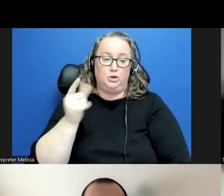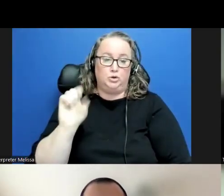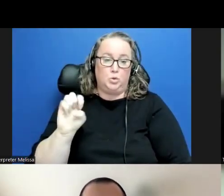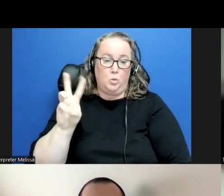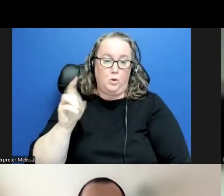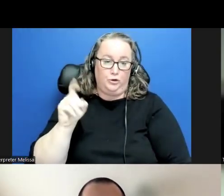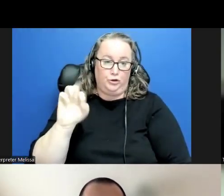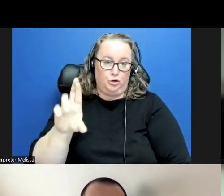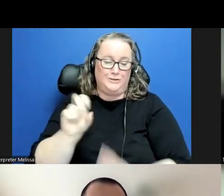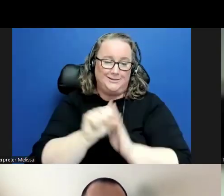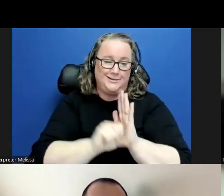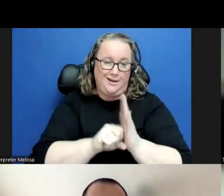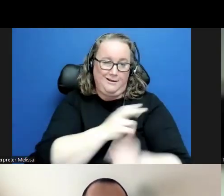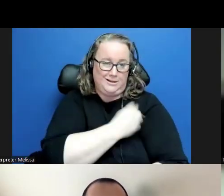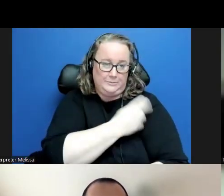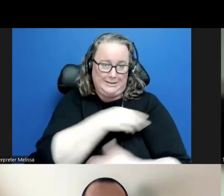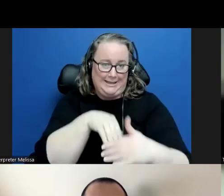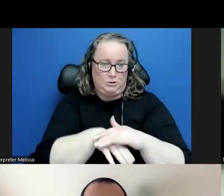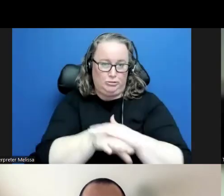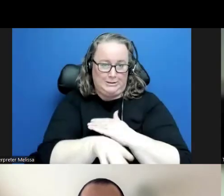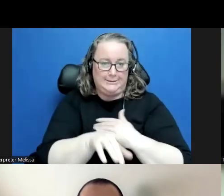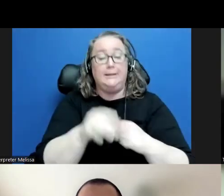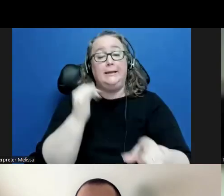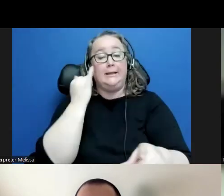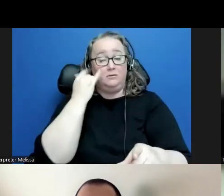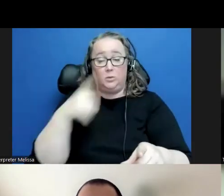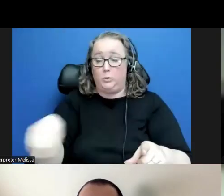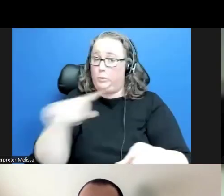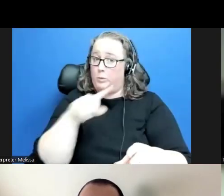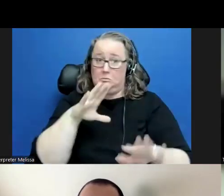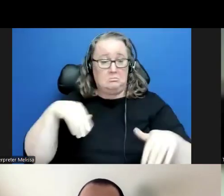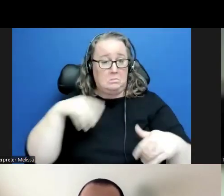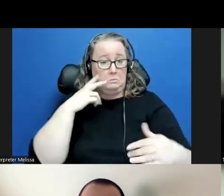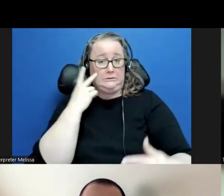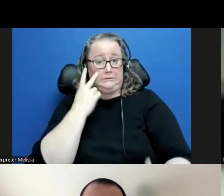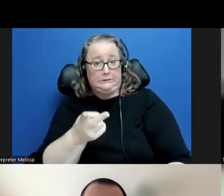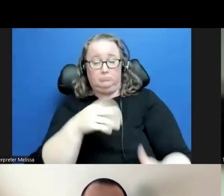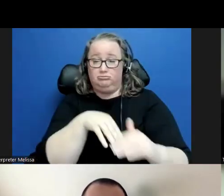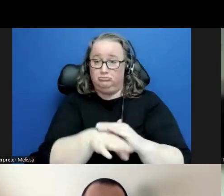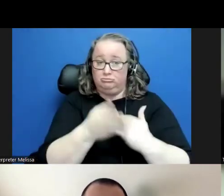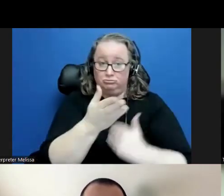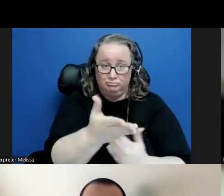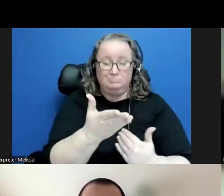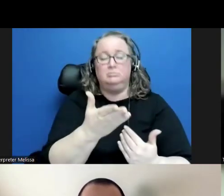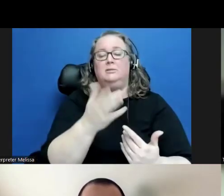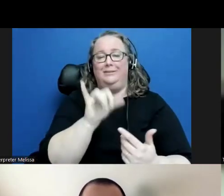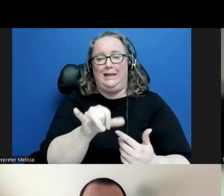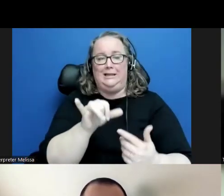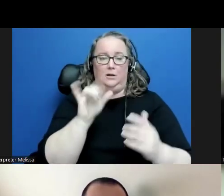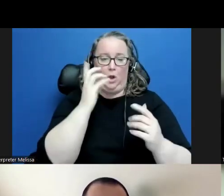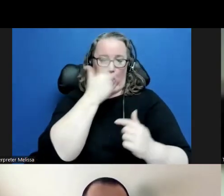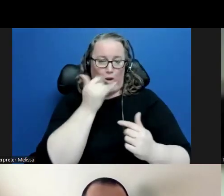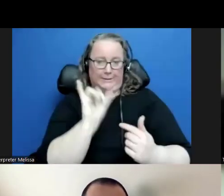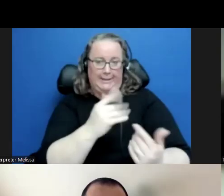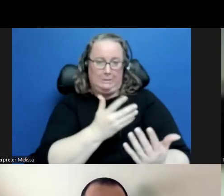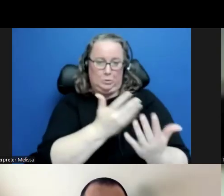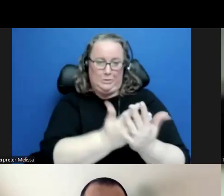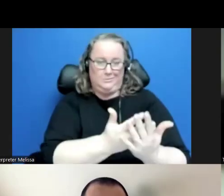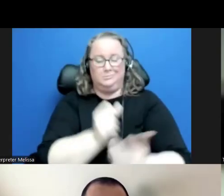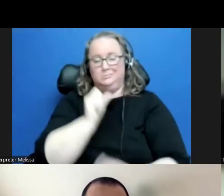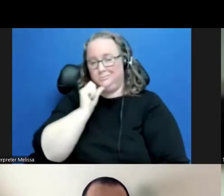entrance. For those who have not been there, it appears very much as a prison instead of a